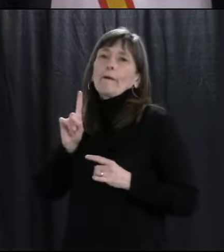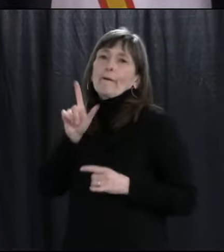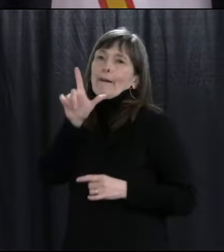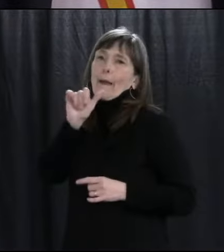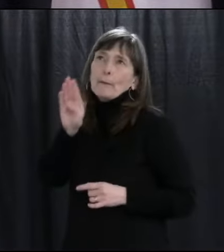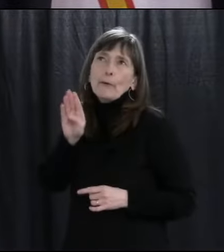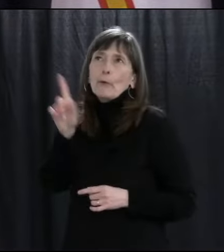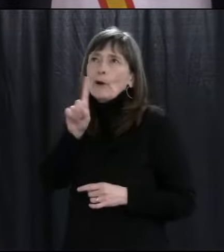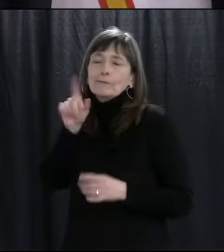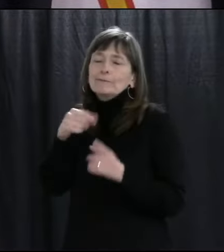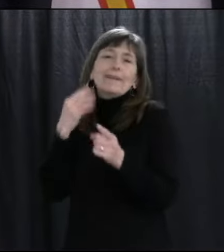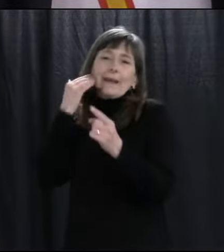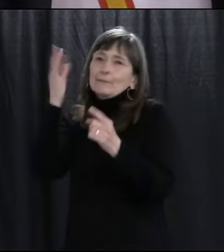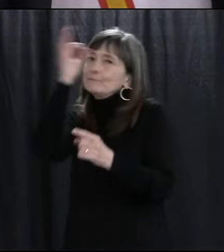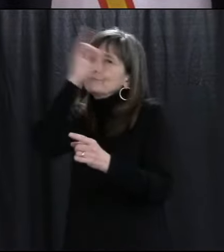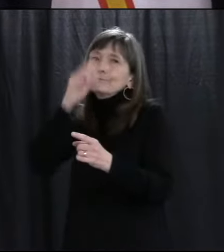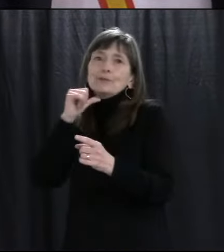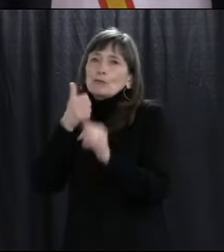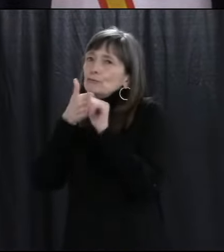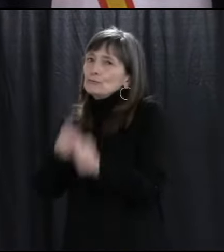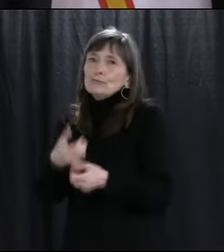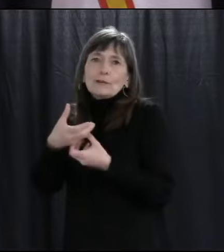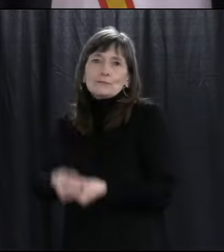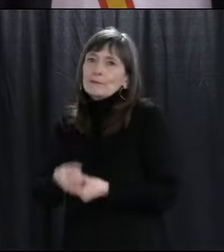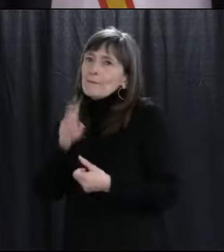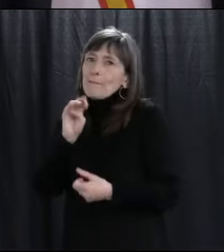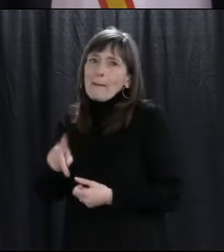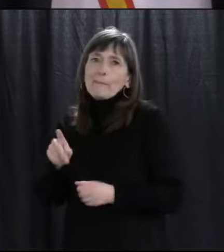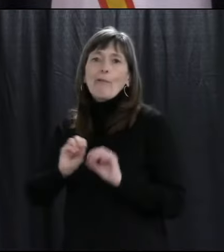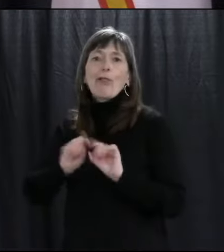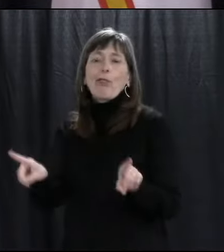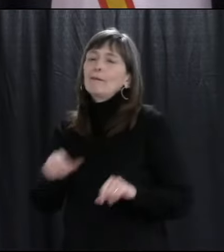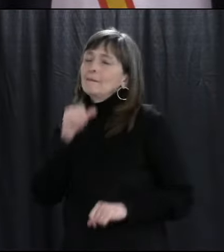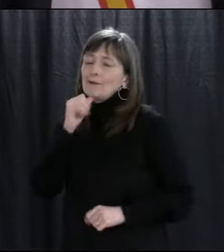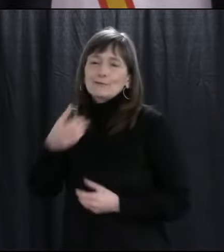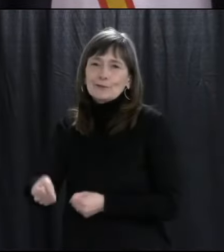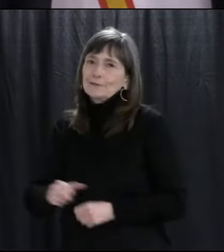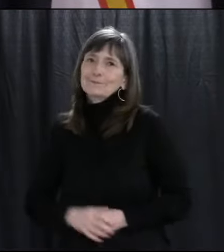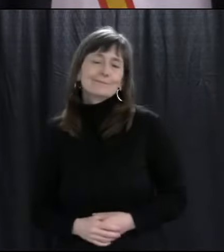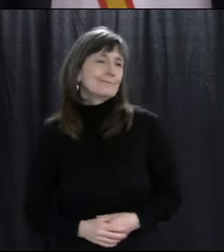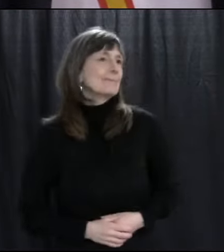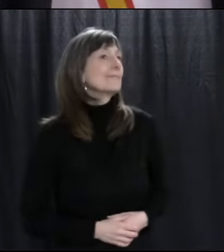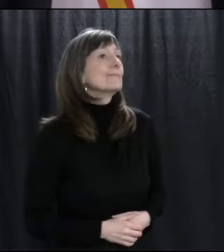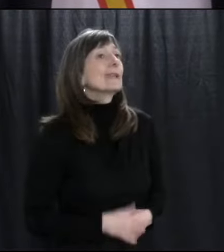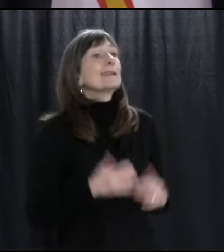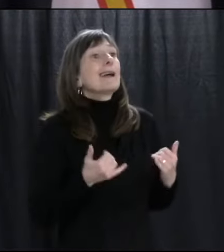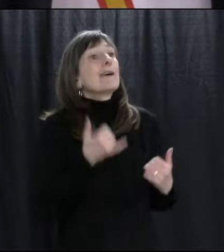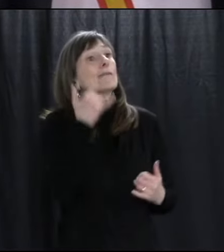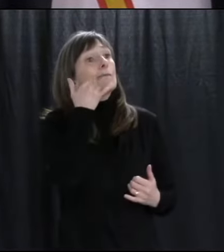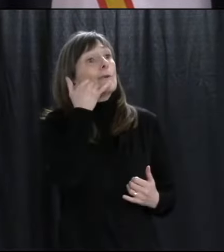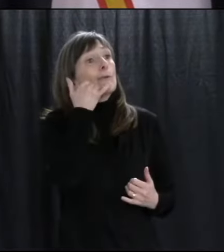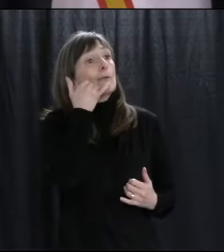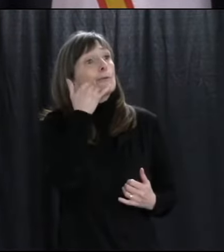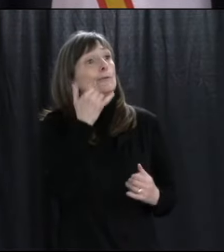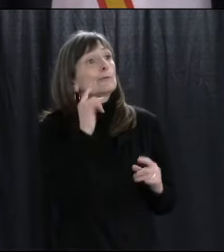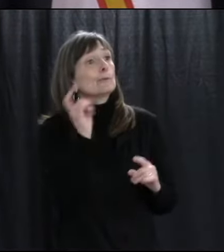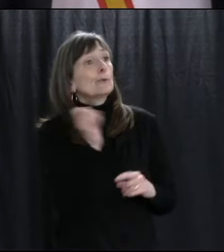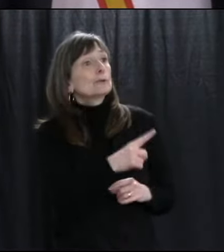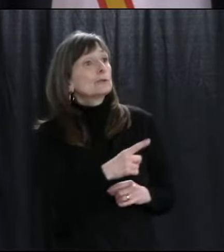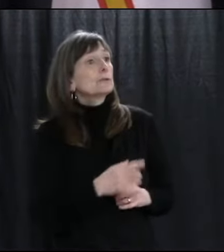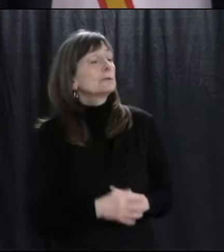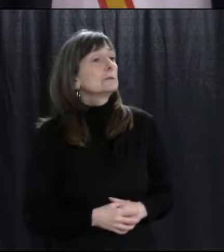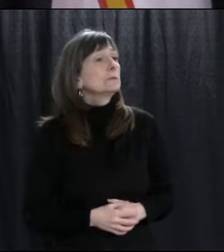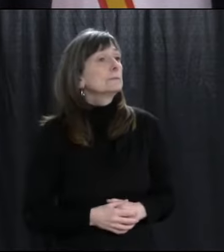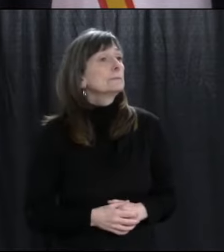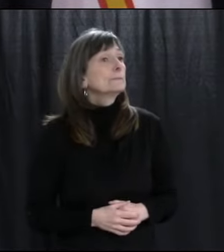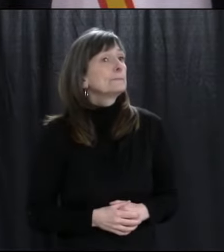there. Okay, let's go to the phone lines. I understand there's 4 reporters there. We'll take first question from whoever has a question on